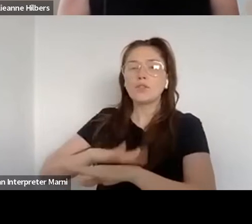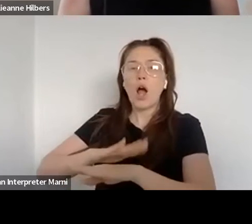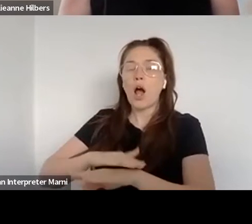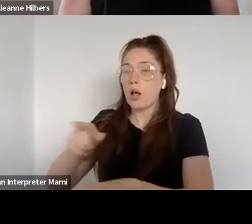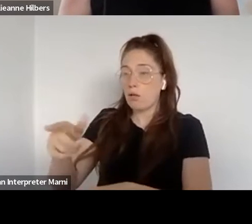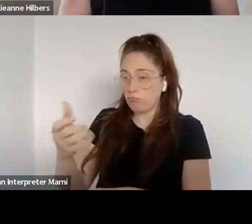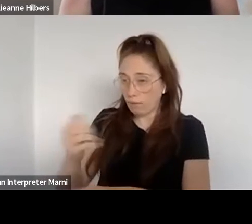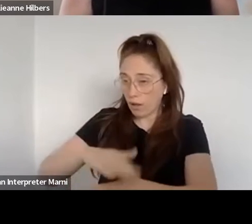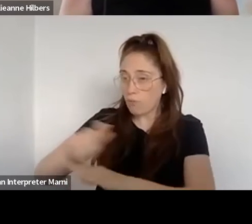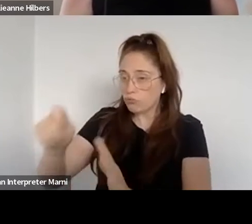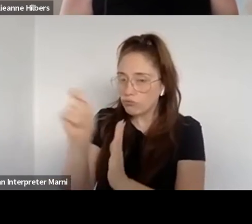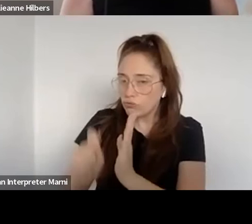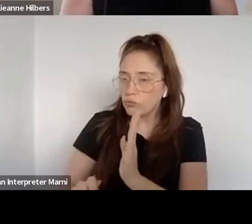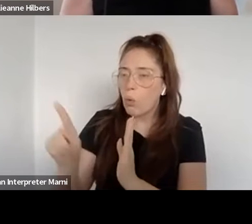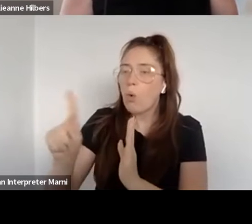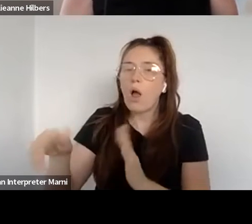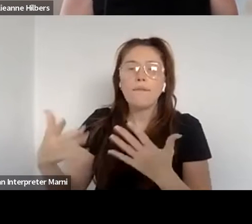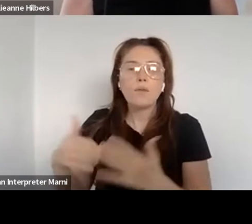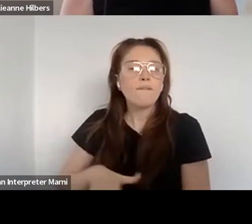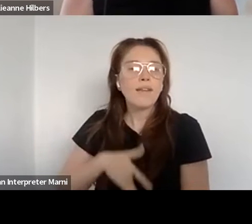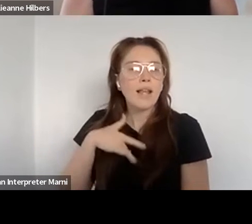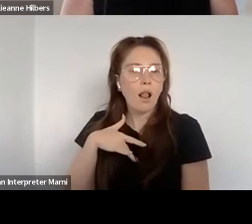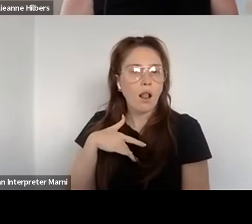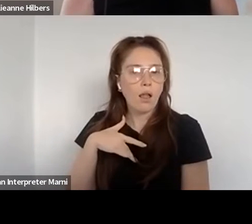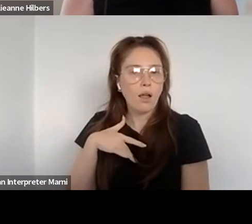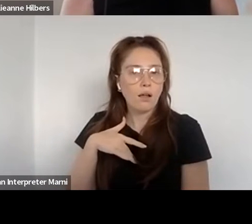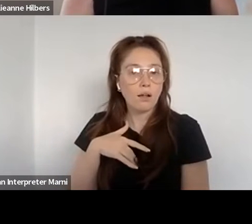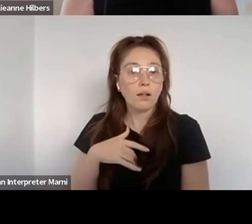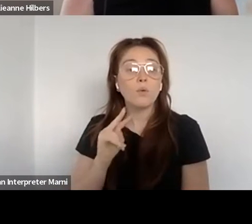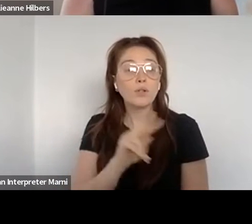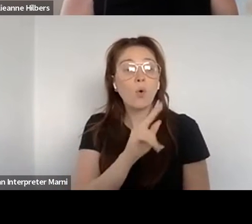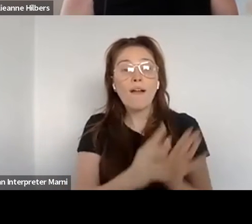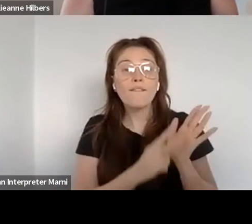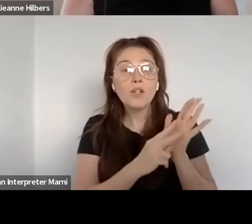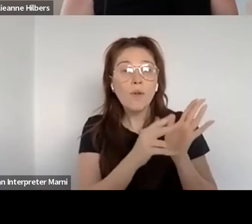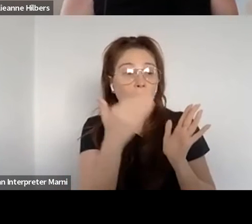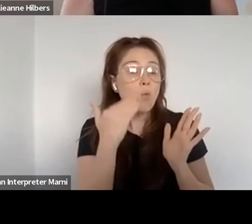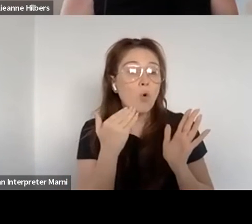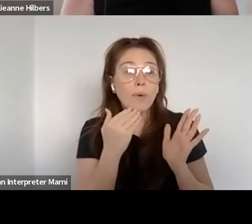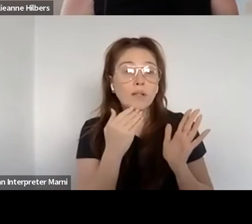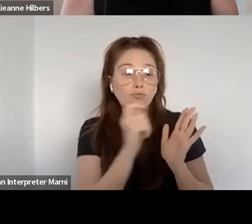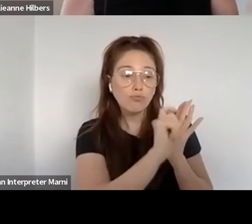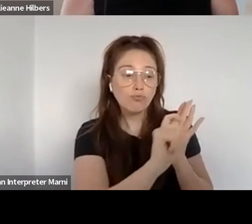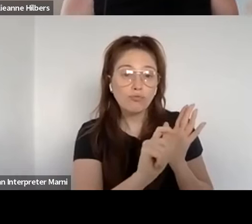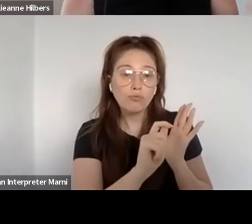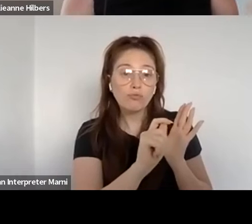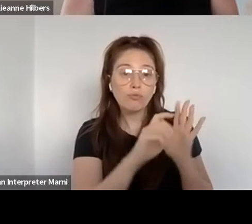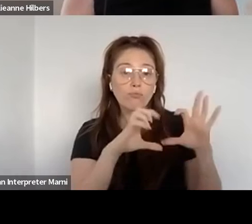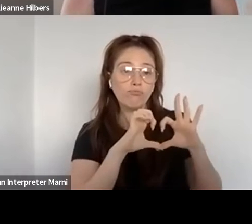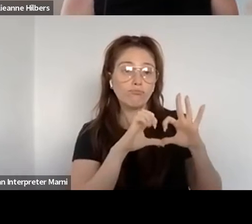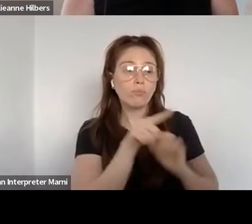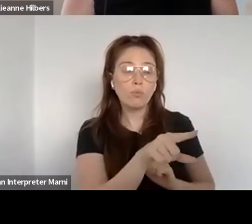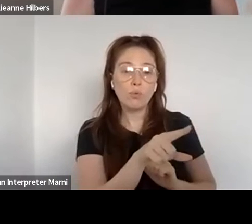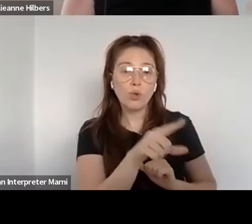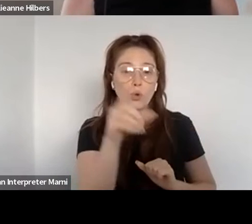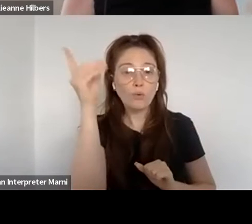in that moment. So rather like in the beautiful video where that woman's writing, "Love you, Dad," to be able to do that in